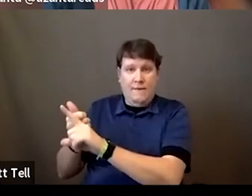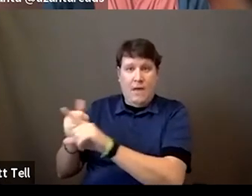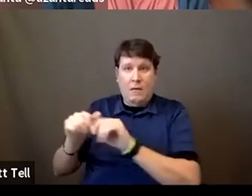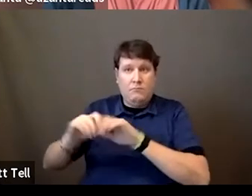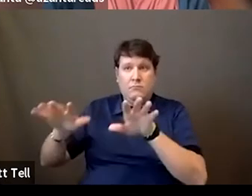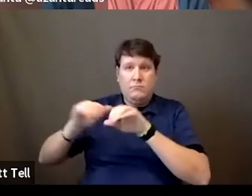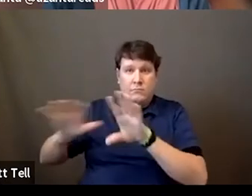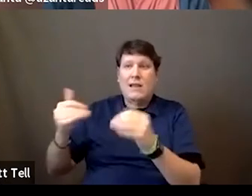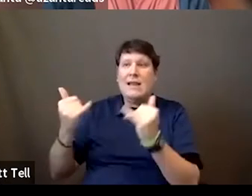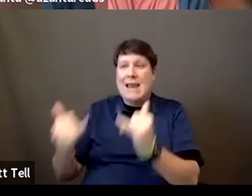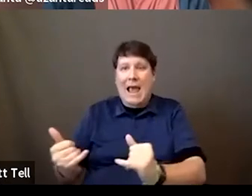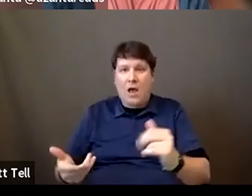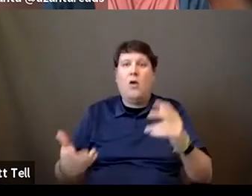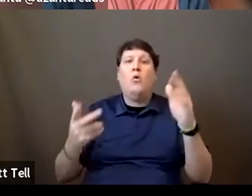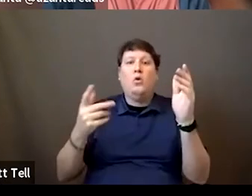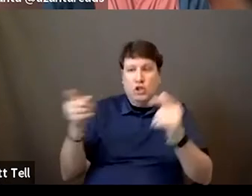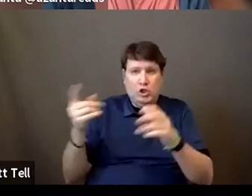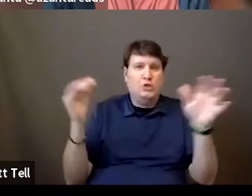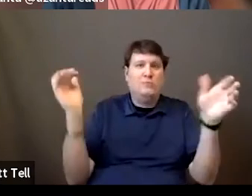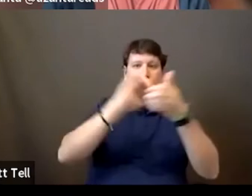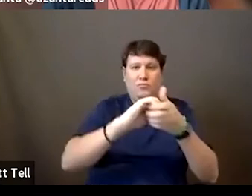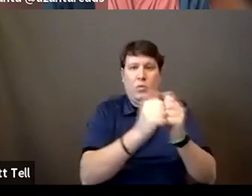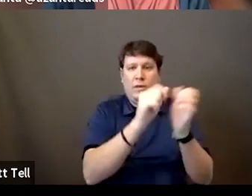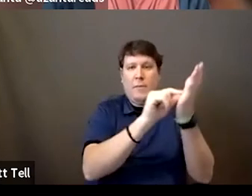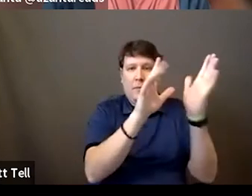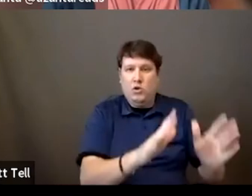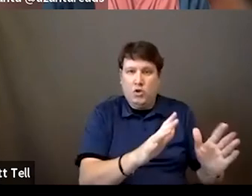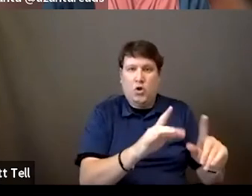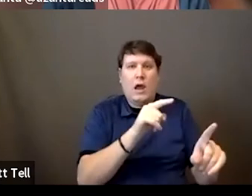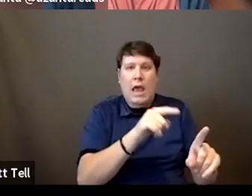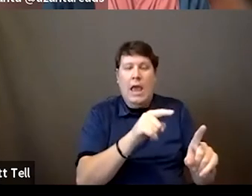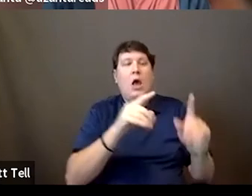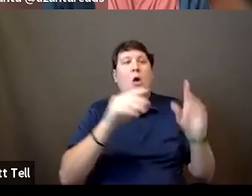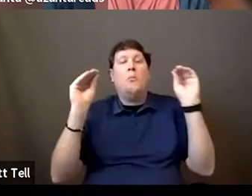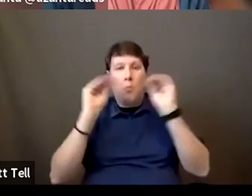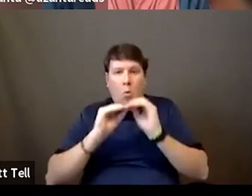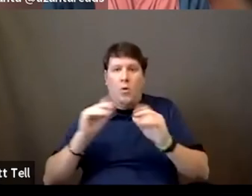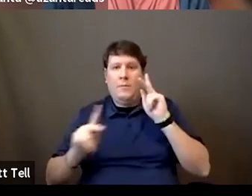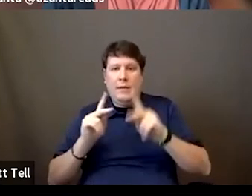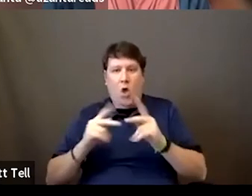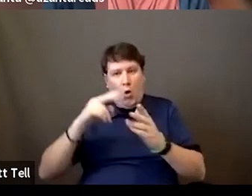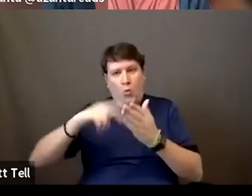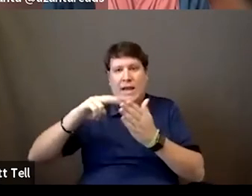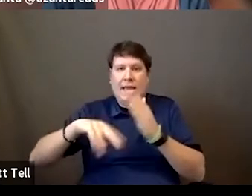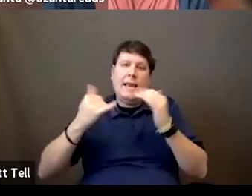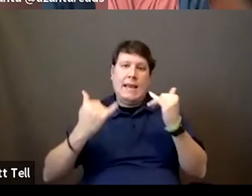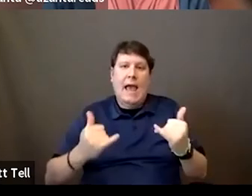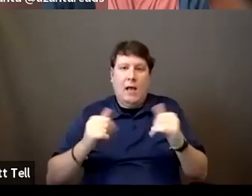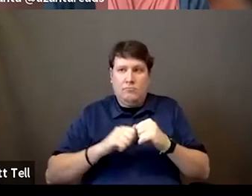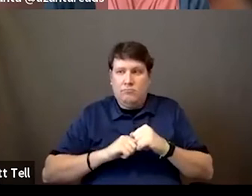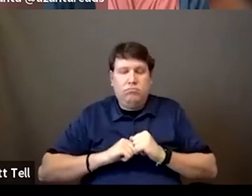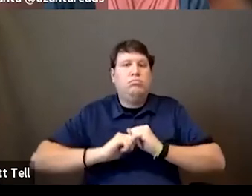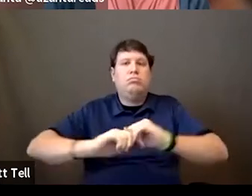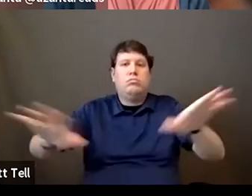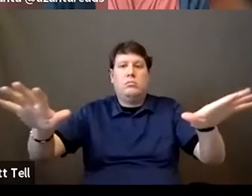it has amassed a super large following. And I think publishers should know and should realize that